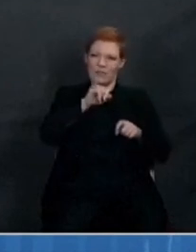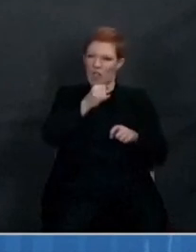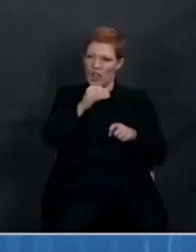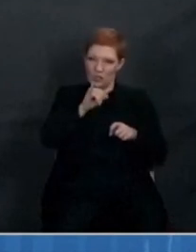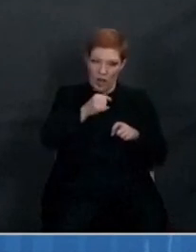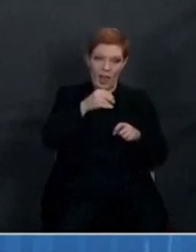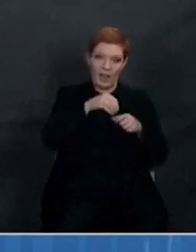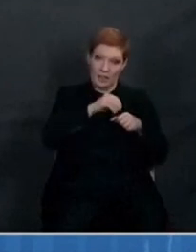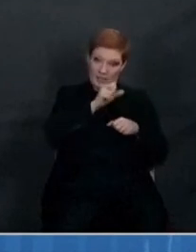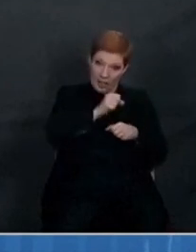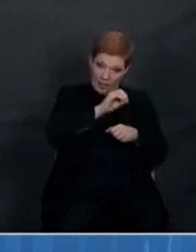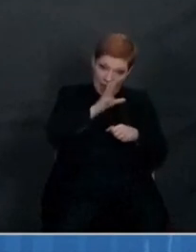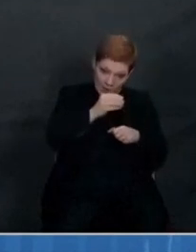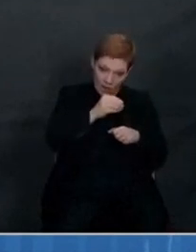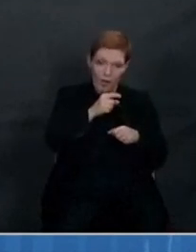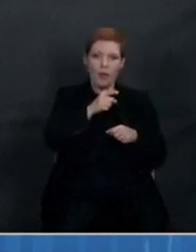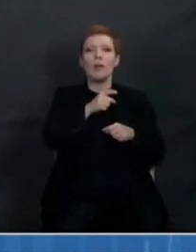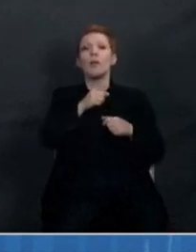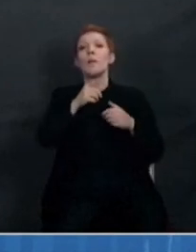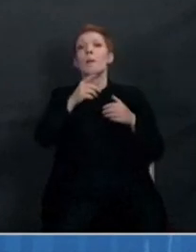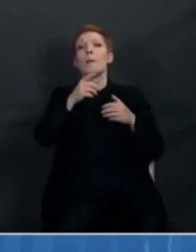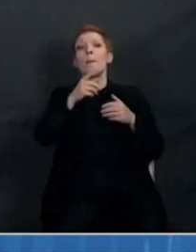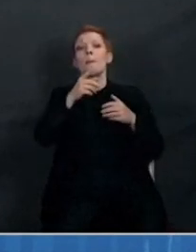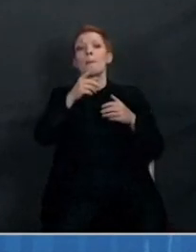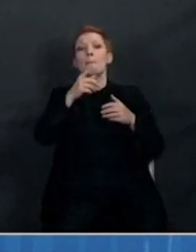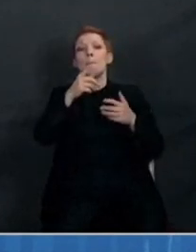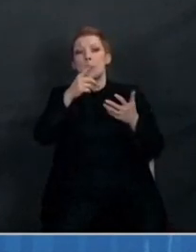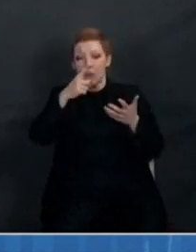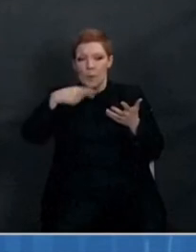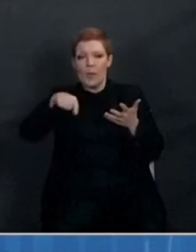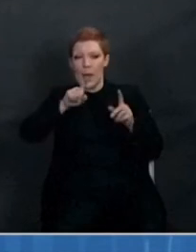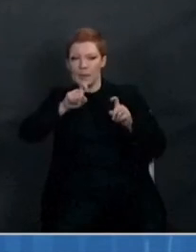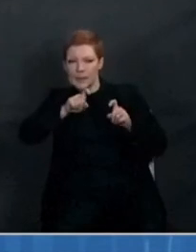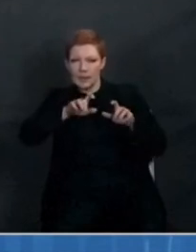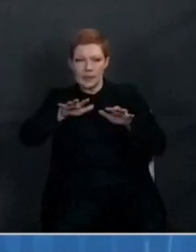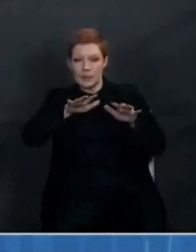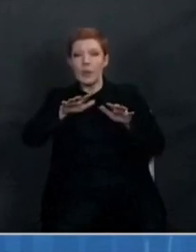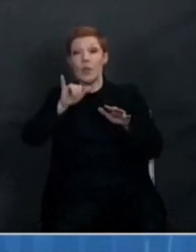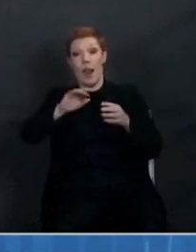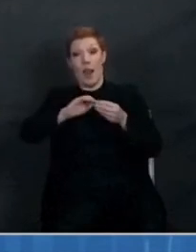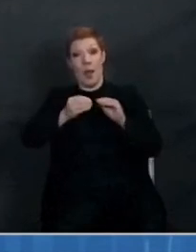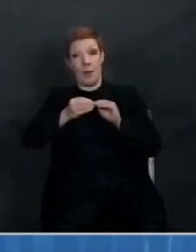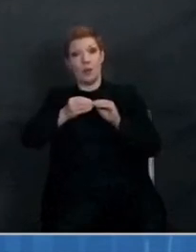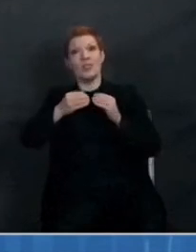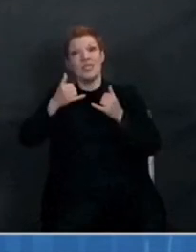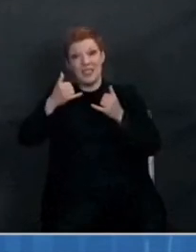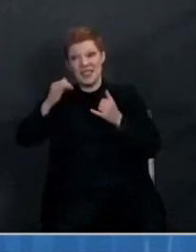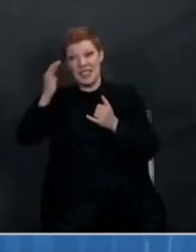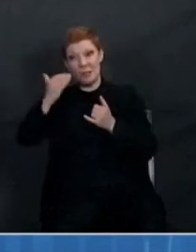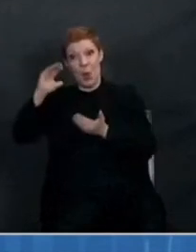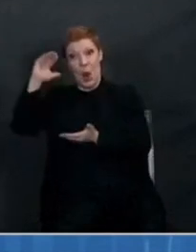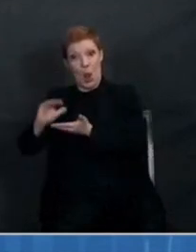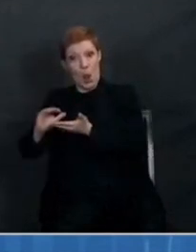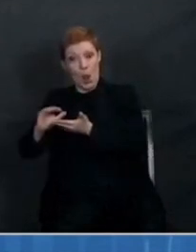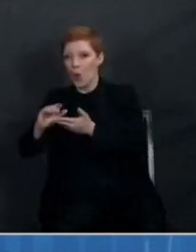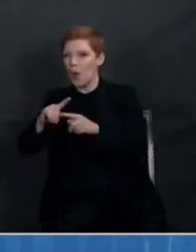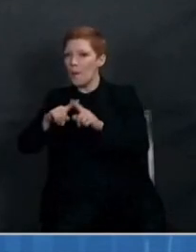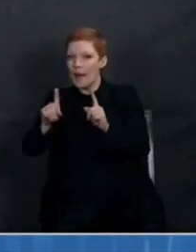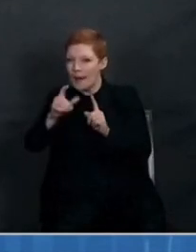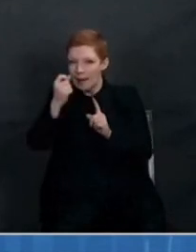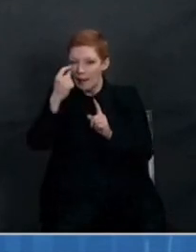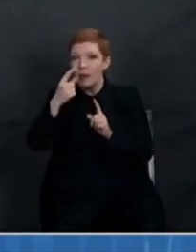lower when it comes to any kind of disease. So there will be situations where people will say to themselves, do I